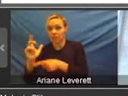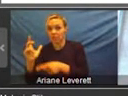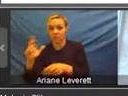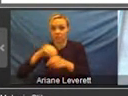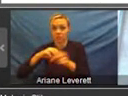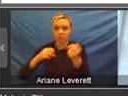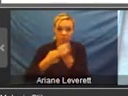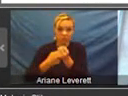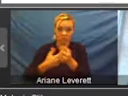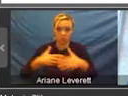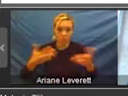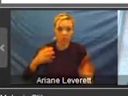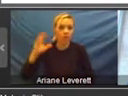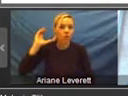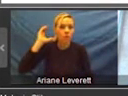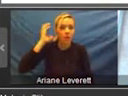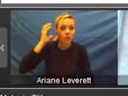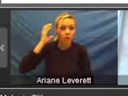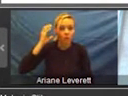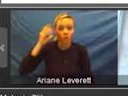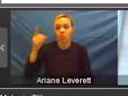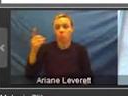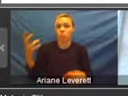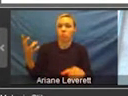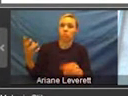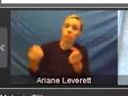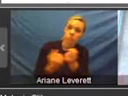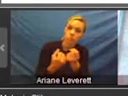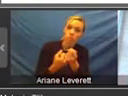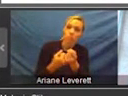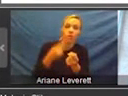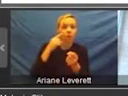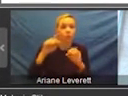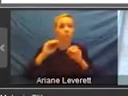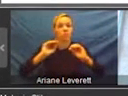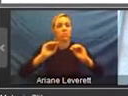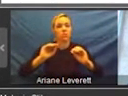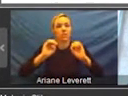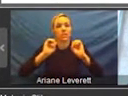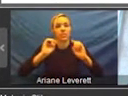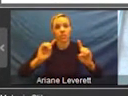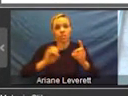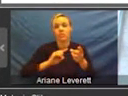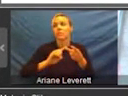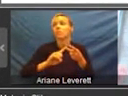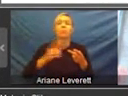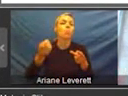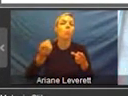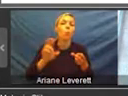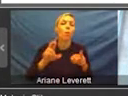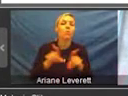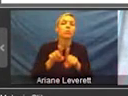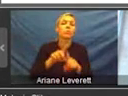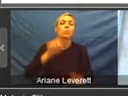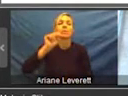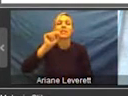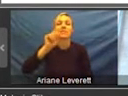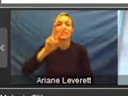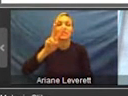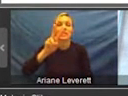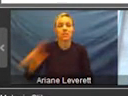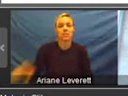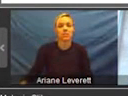television for educational, or at that time mostly